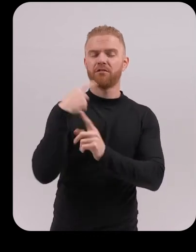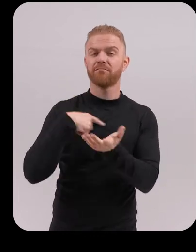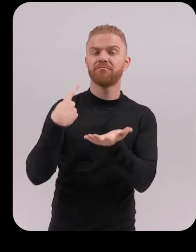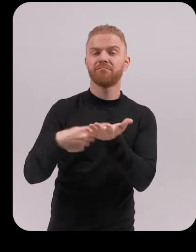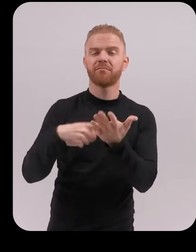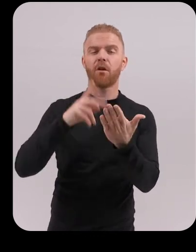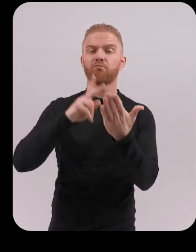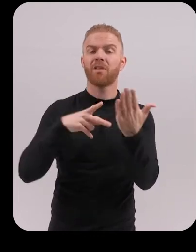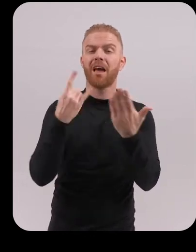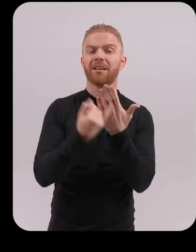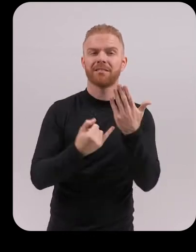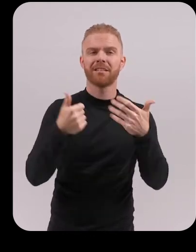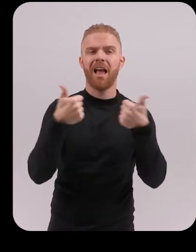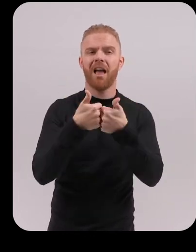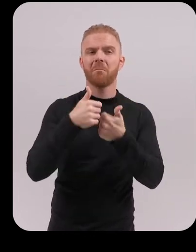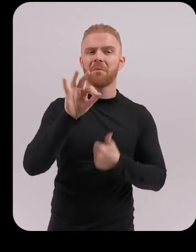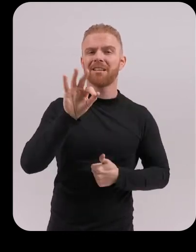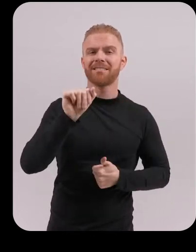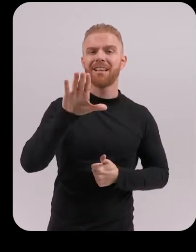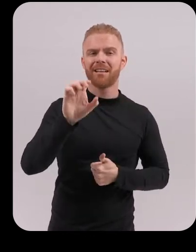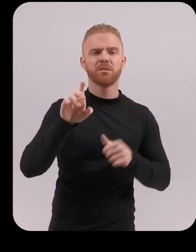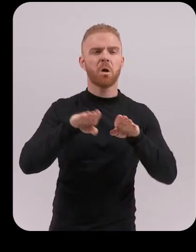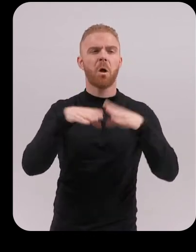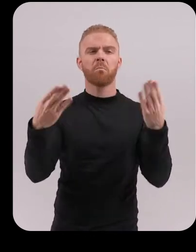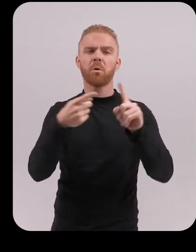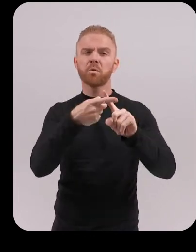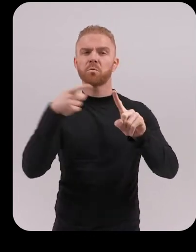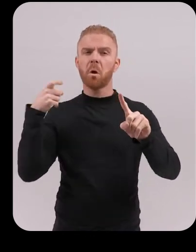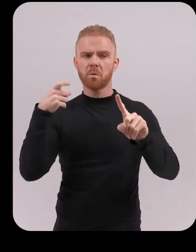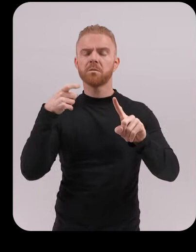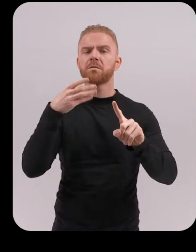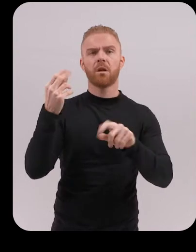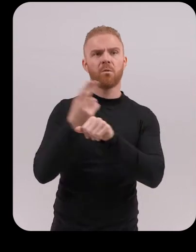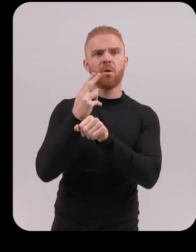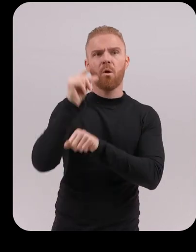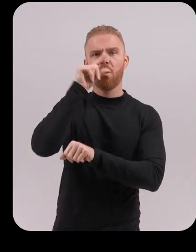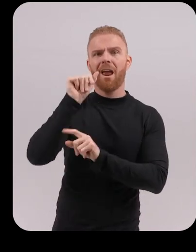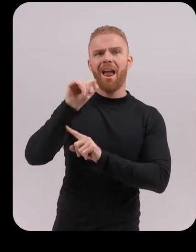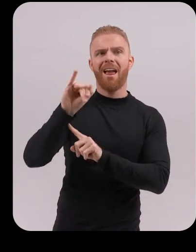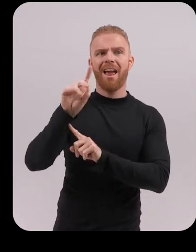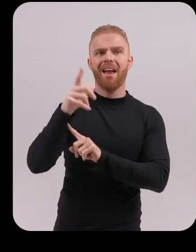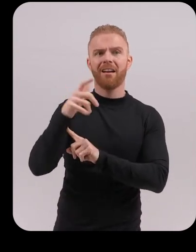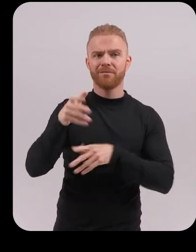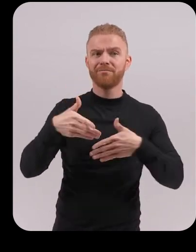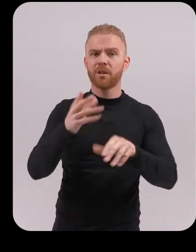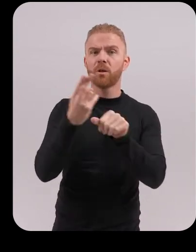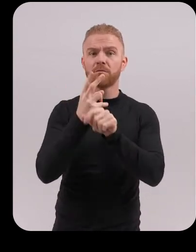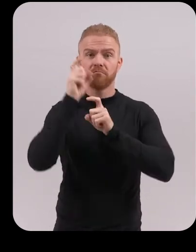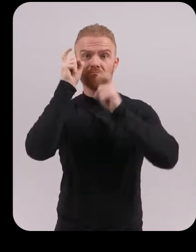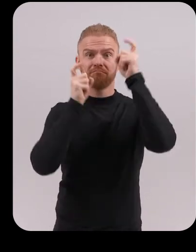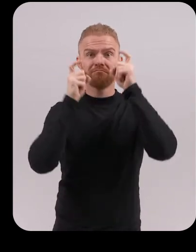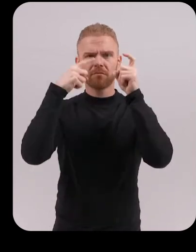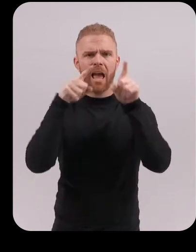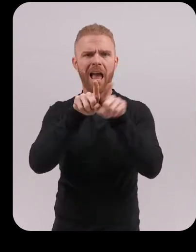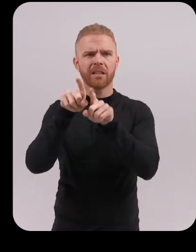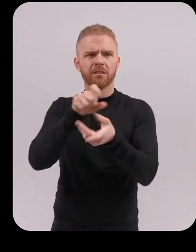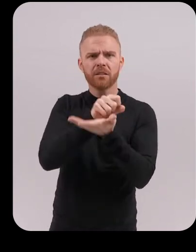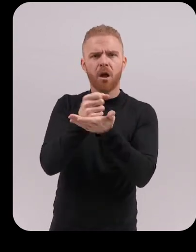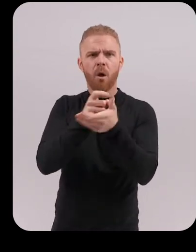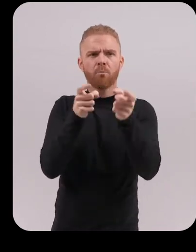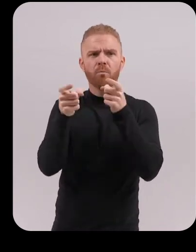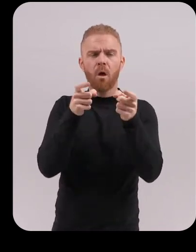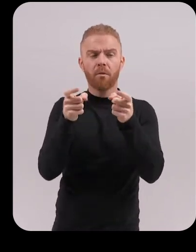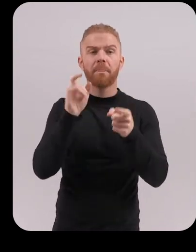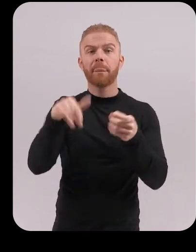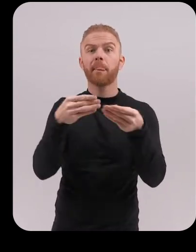spoke about Project GameFace, open sourced and using Google AI Edge to allow you to use your facial gestures as a controller. Well,